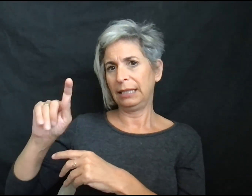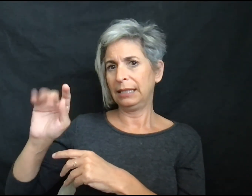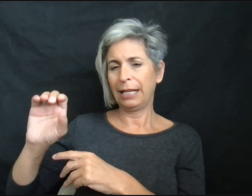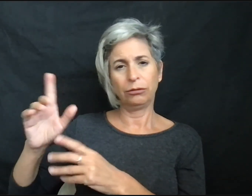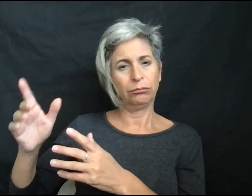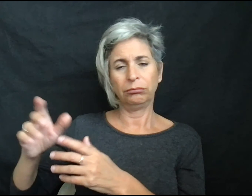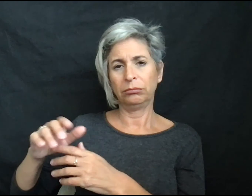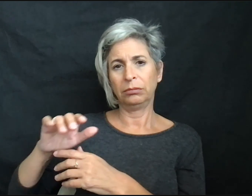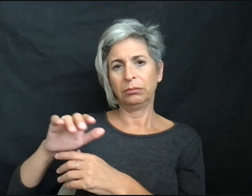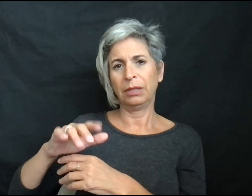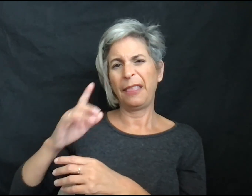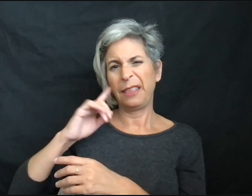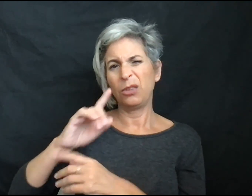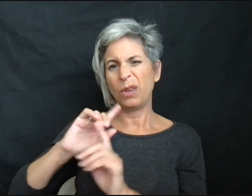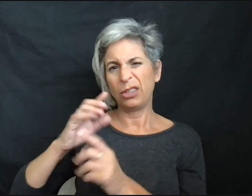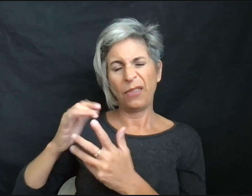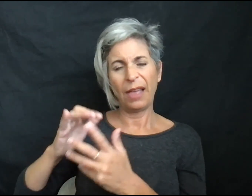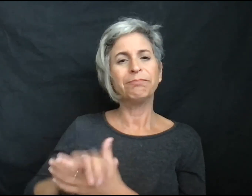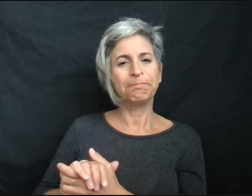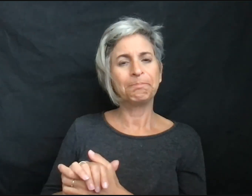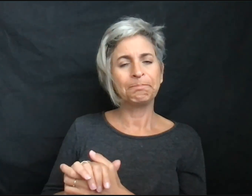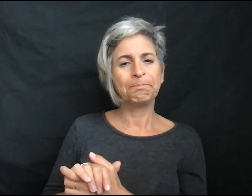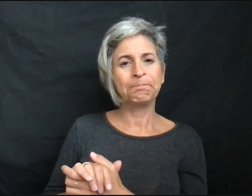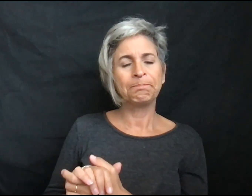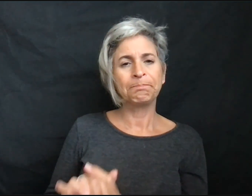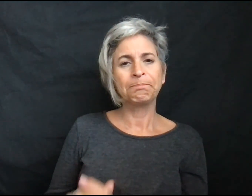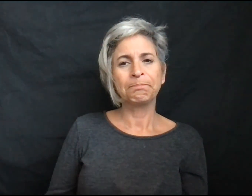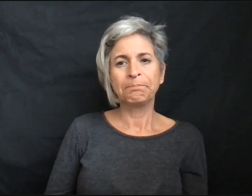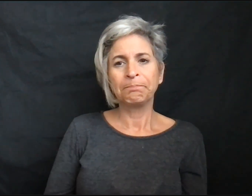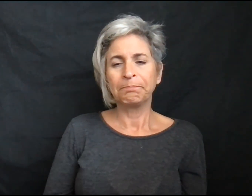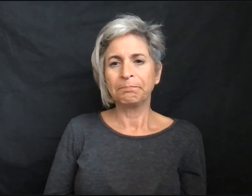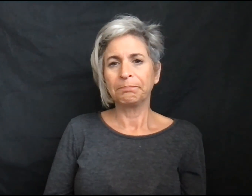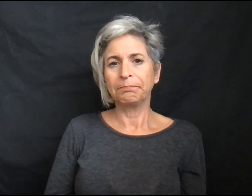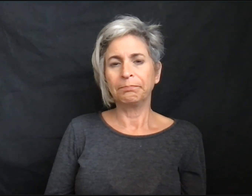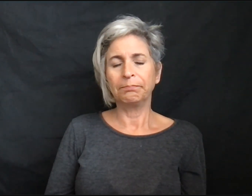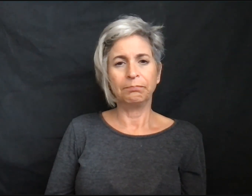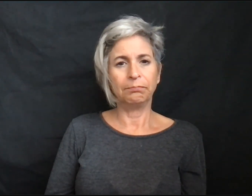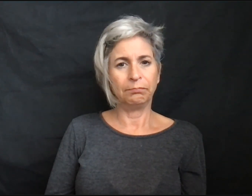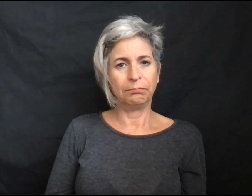to your answer now. That is, yep. Okay.